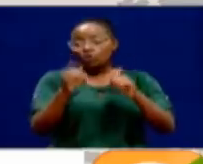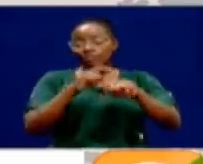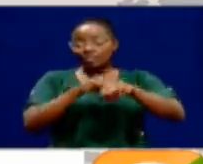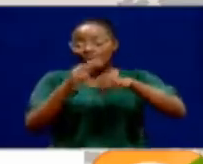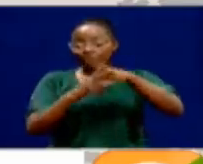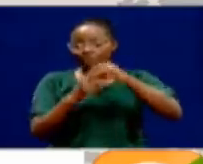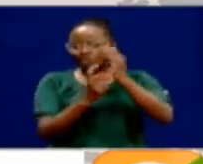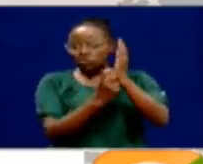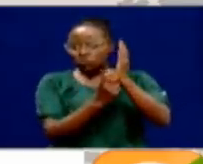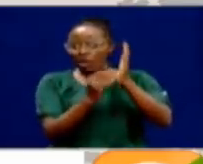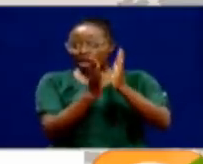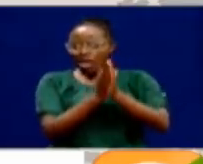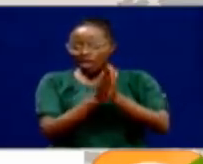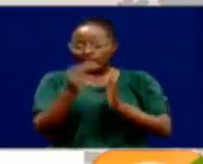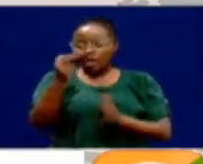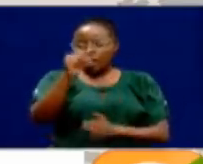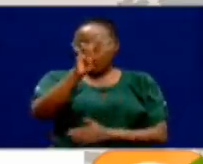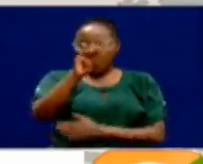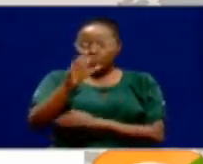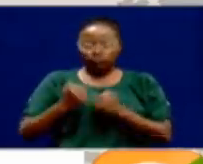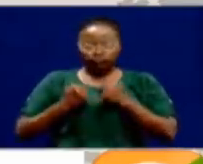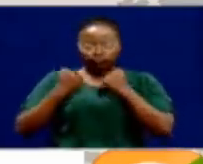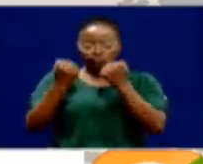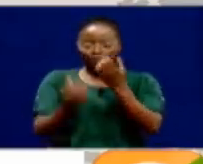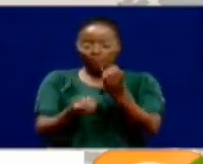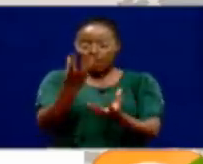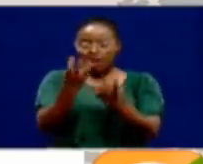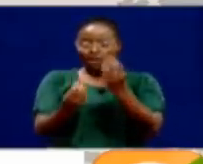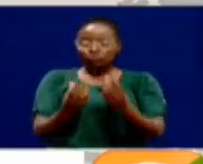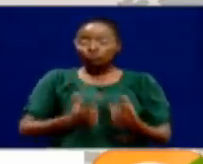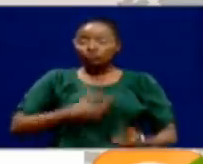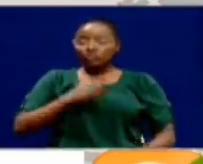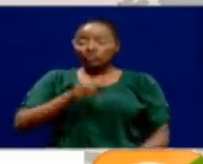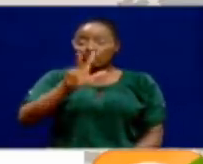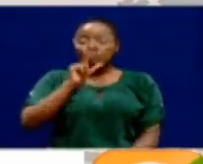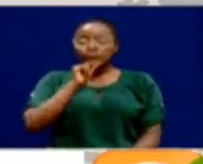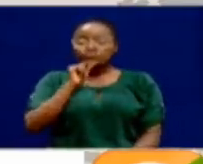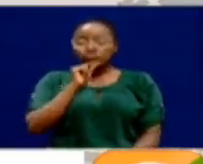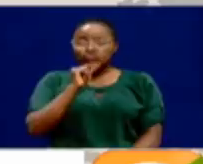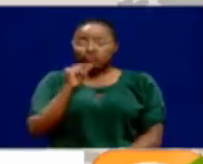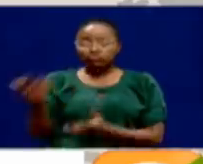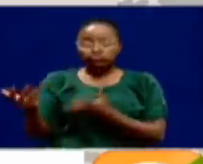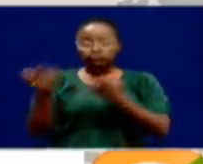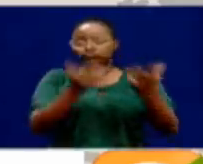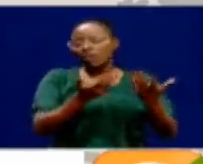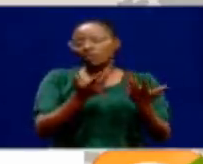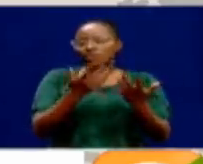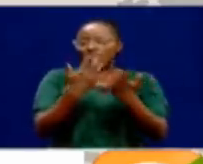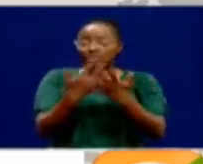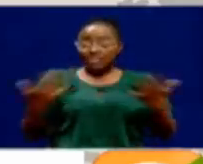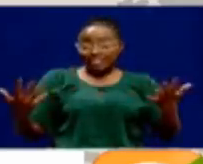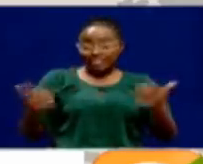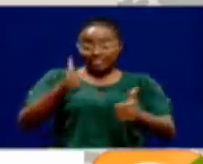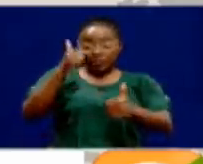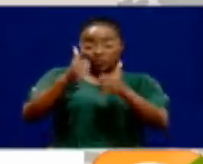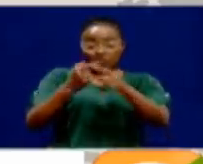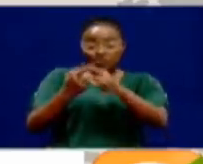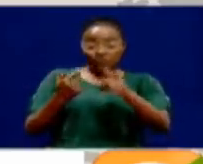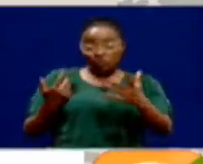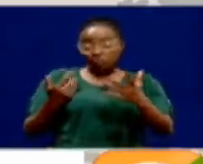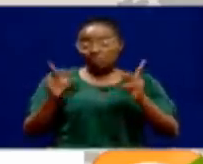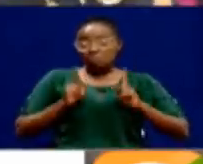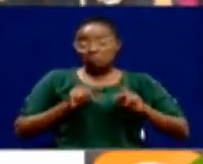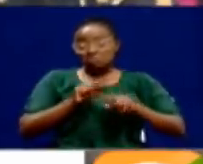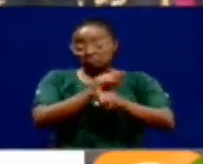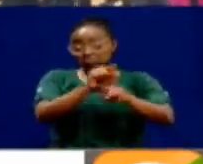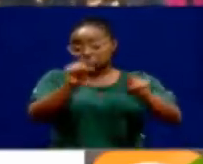96 Professor Hamo drove to Baringo to visit the trio, and they brought with them some generous donations from very big